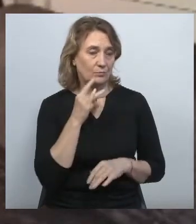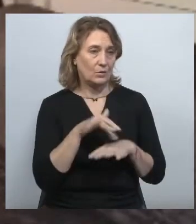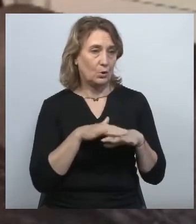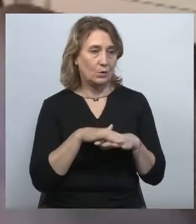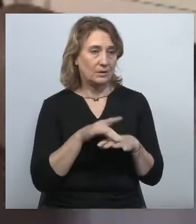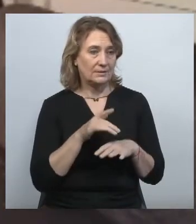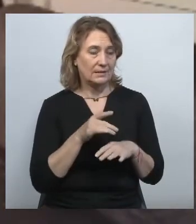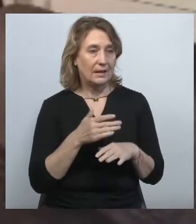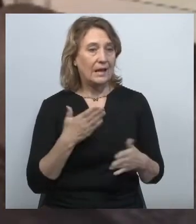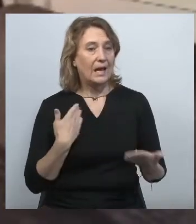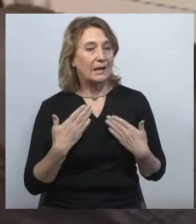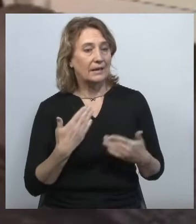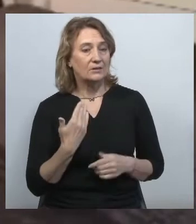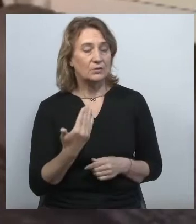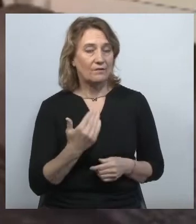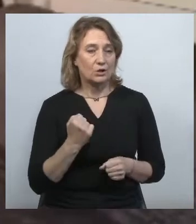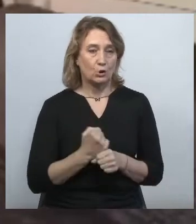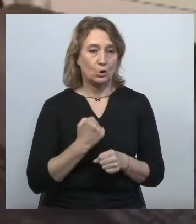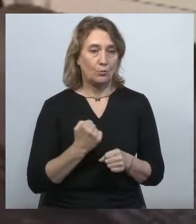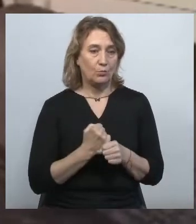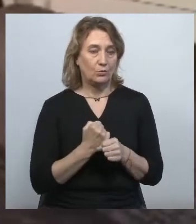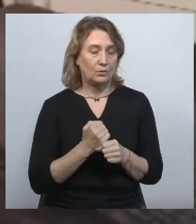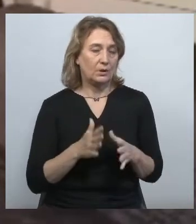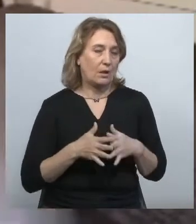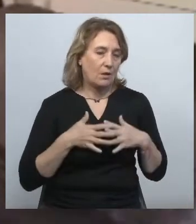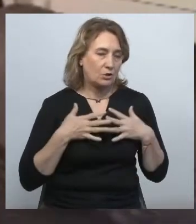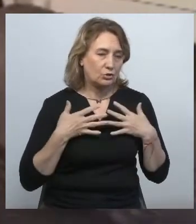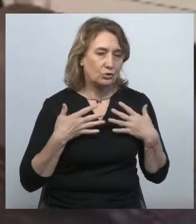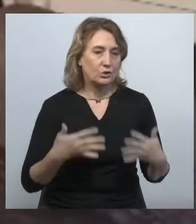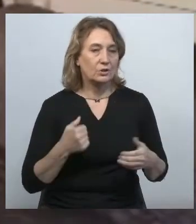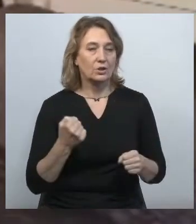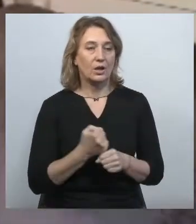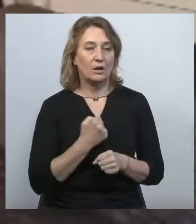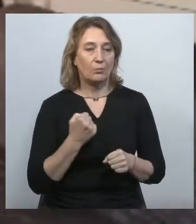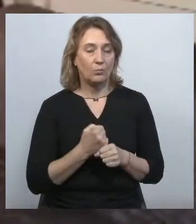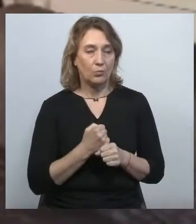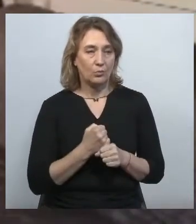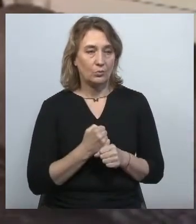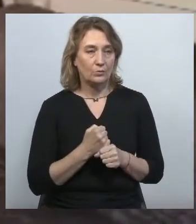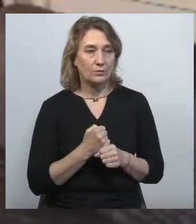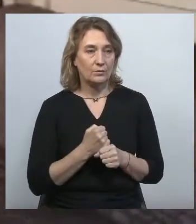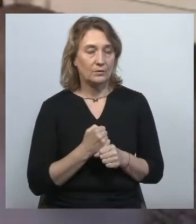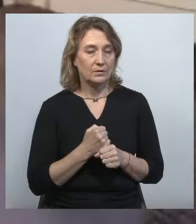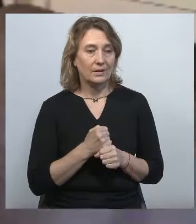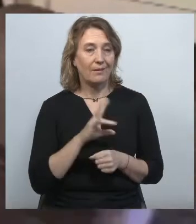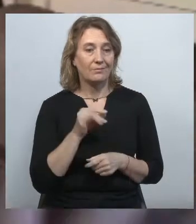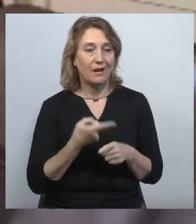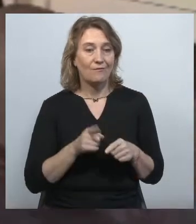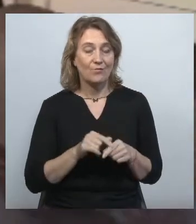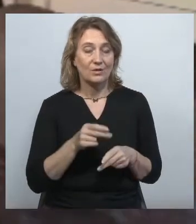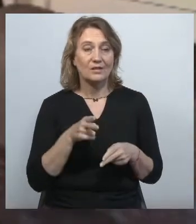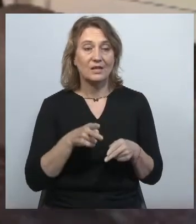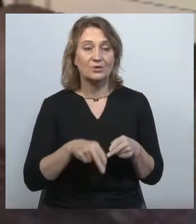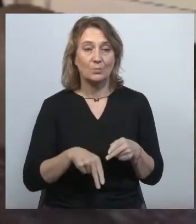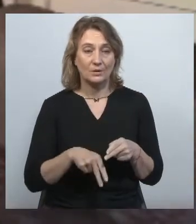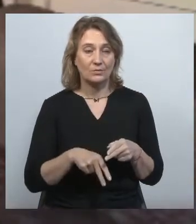do. That's the broad picture. I think I'll leave it at that for now. That's the kind of work I'm doing for OSCE at the moment, to map out some of the